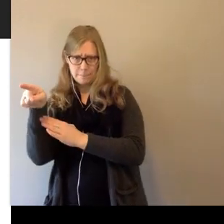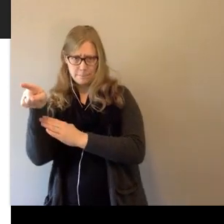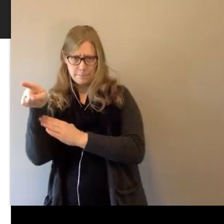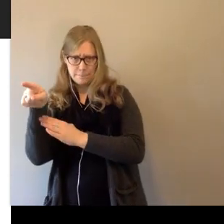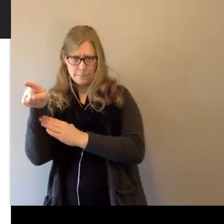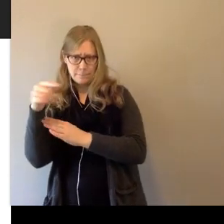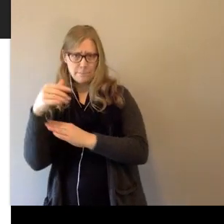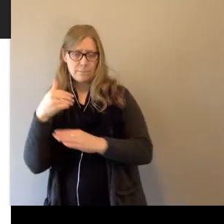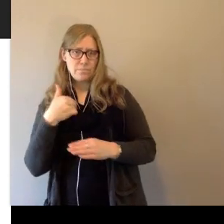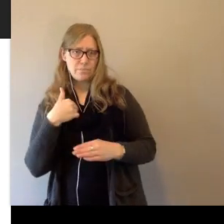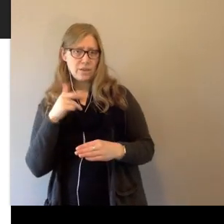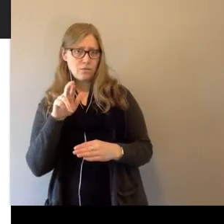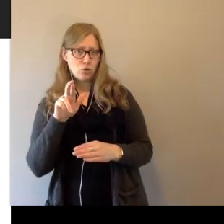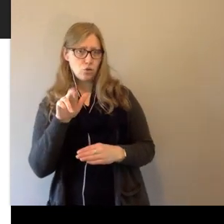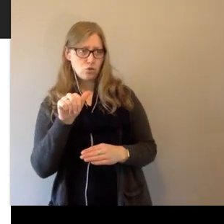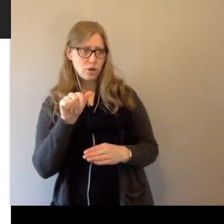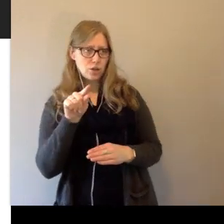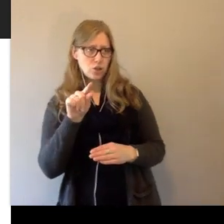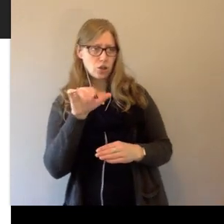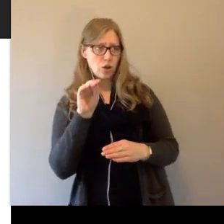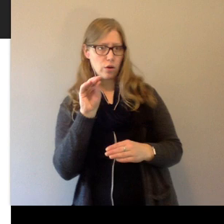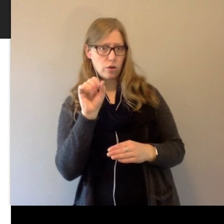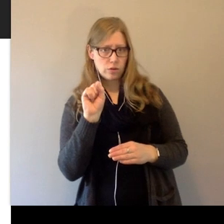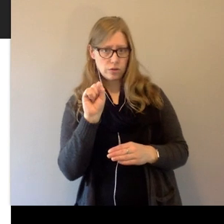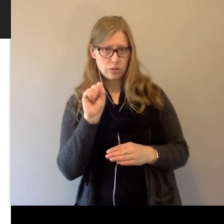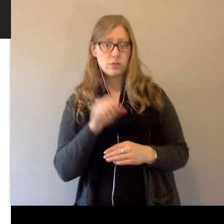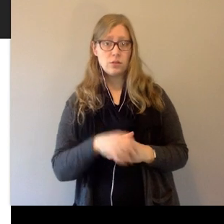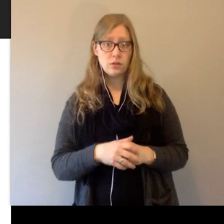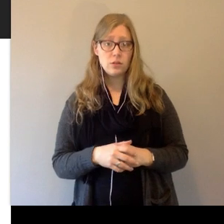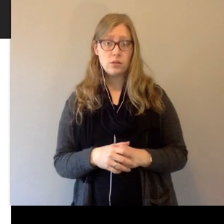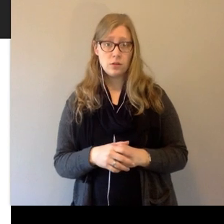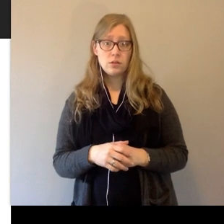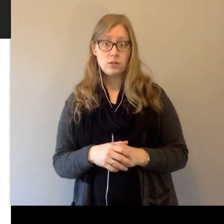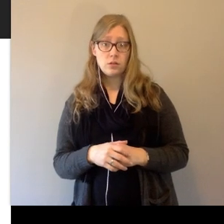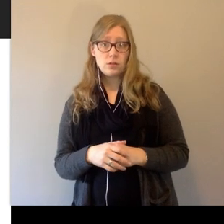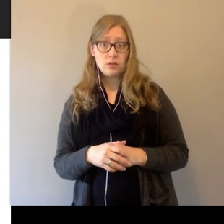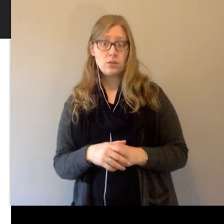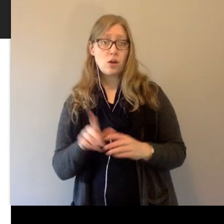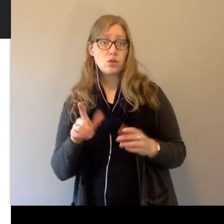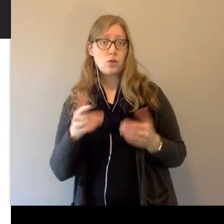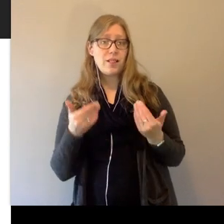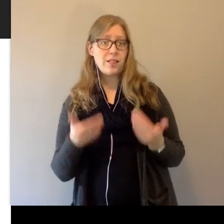and 0.38. So let's start with